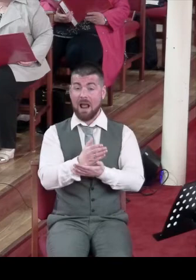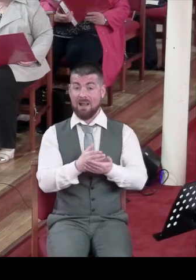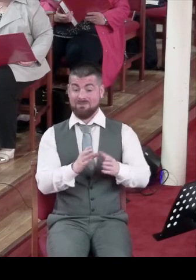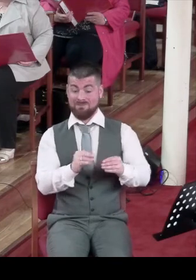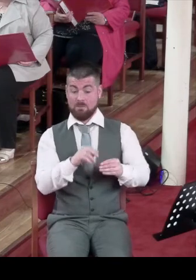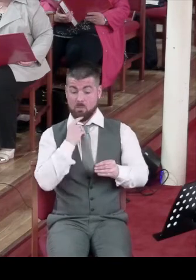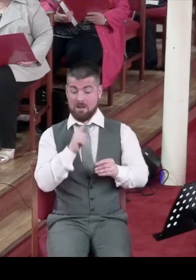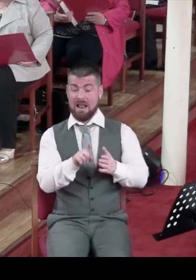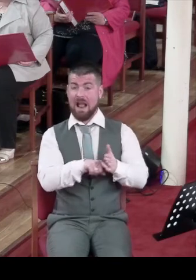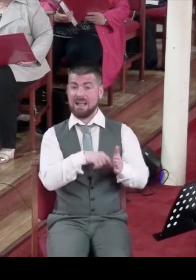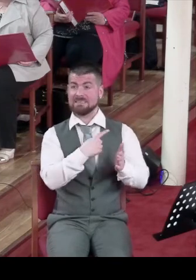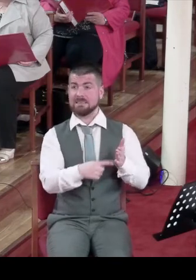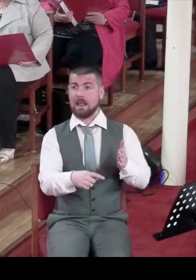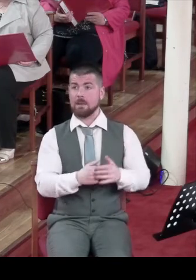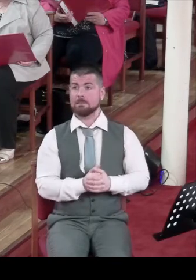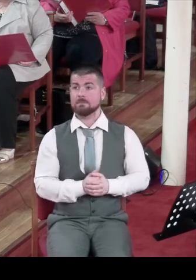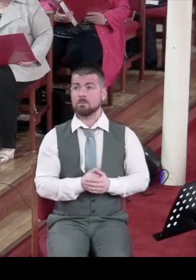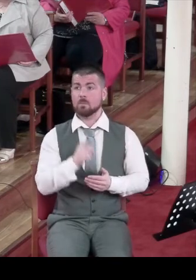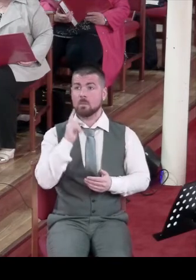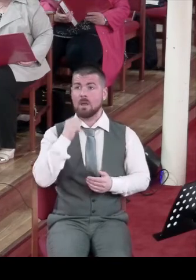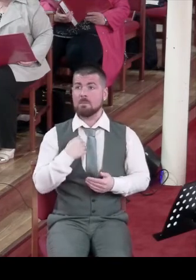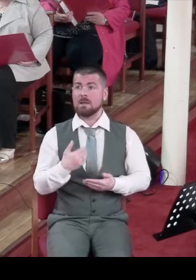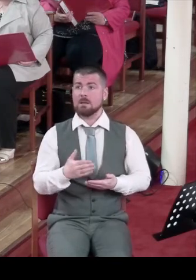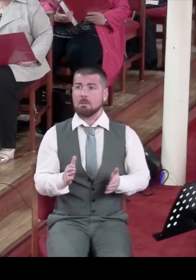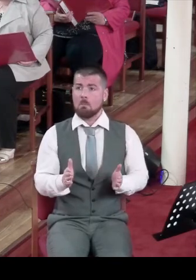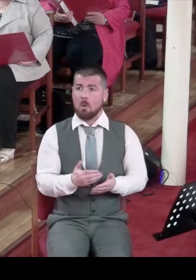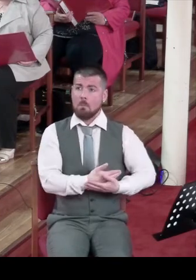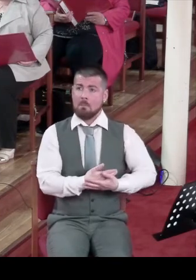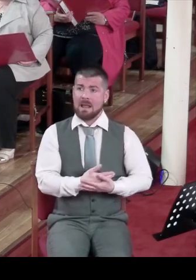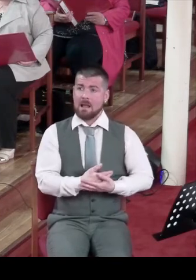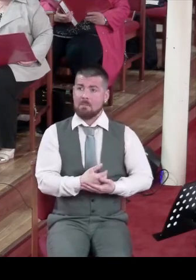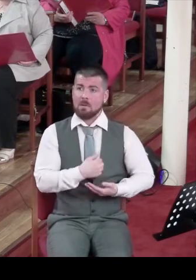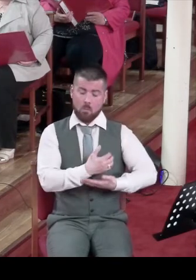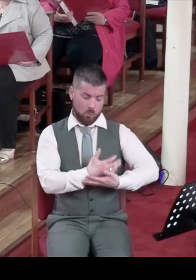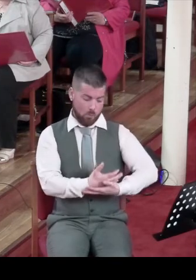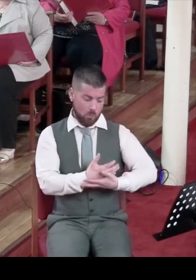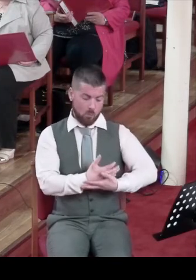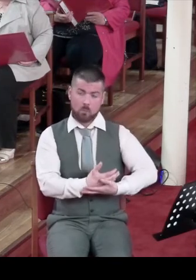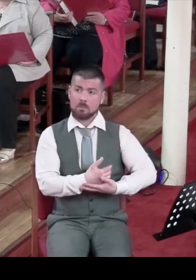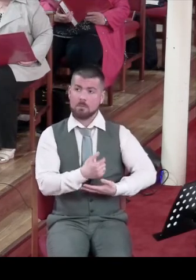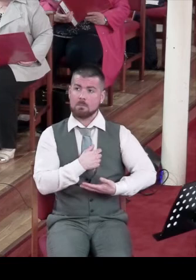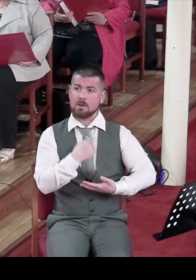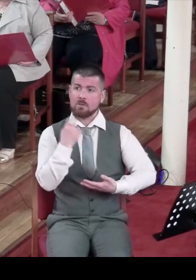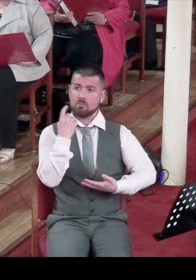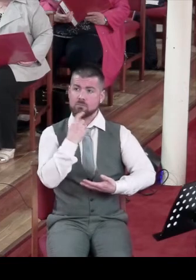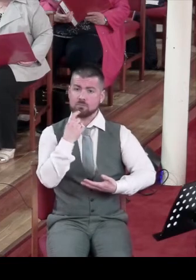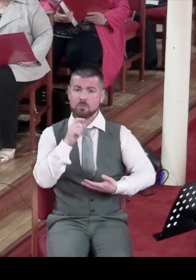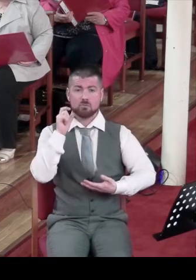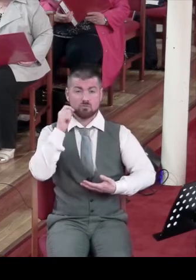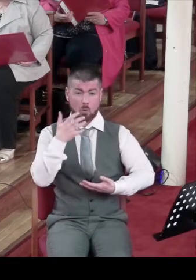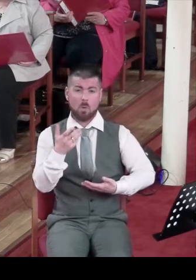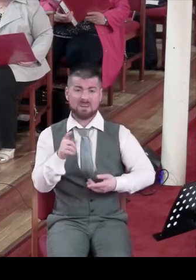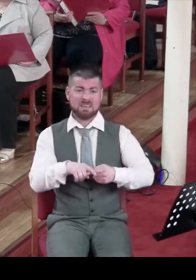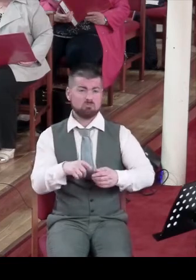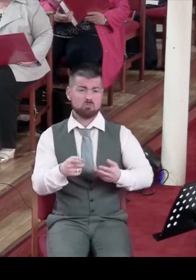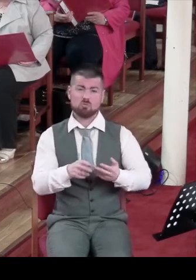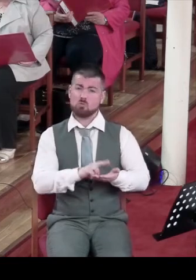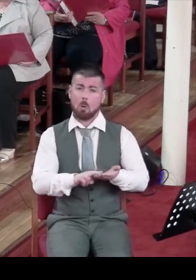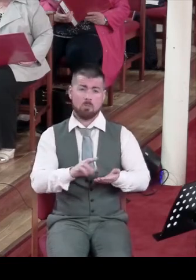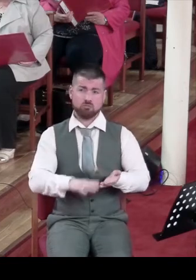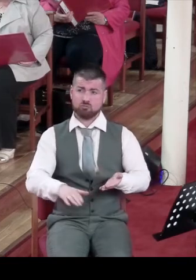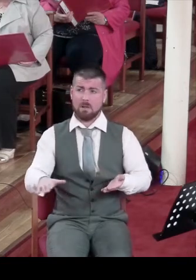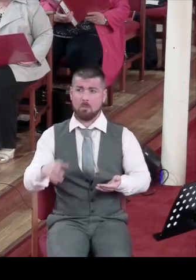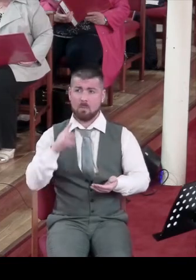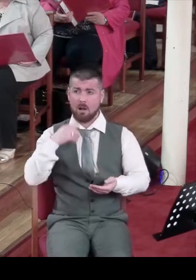cancelled. When I was an infant at my mother's breast, I gurgled and cooed like any infant. When I grew